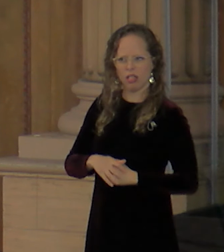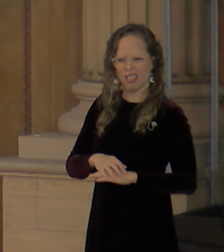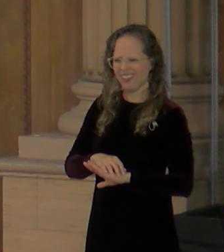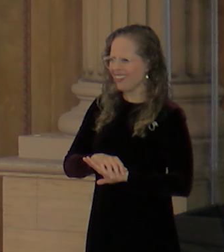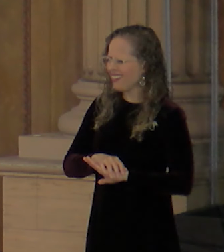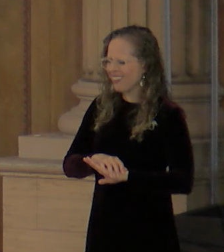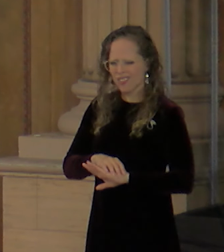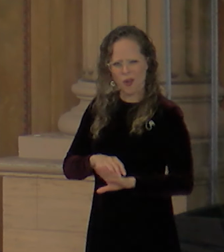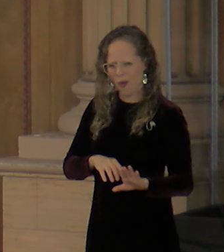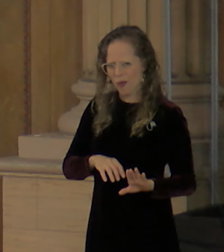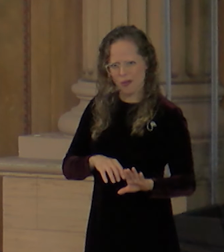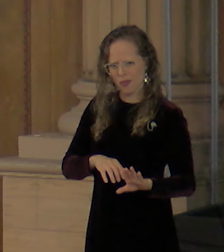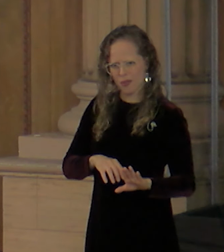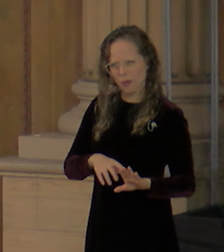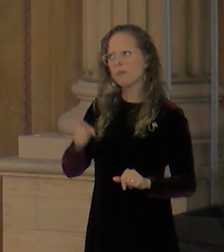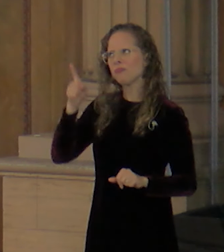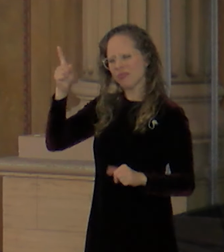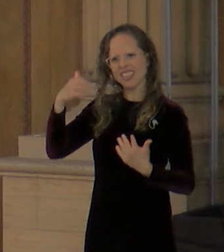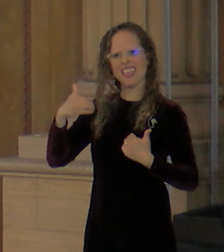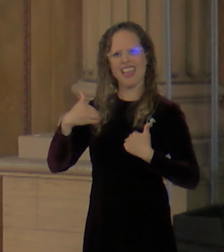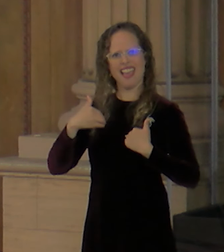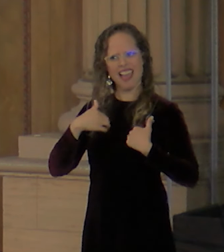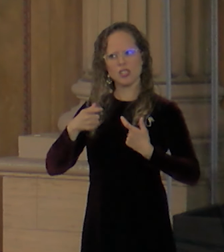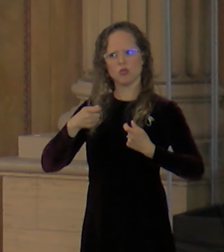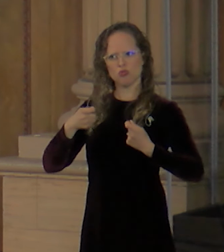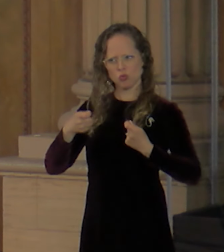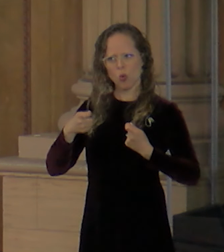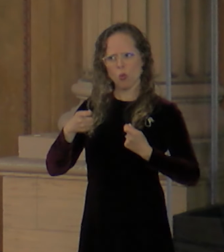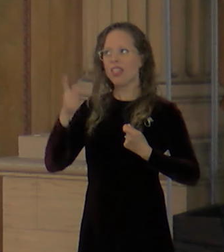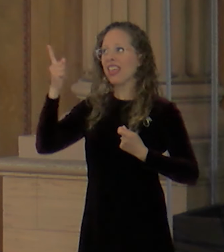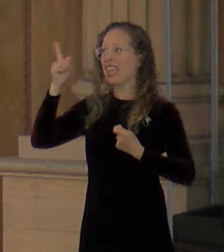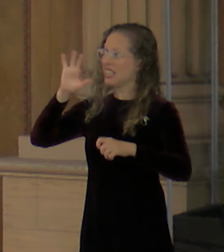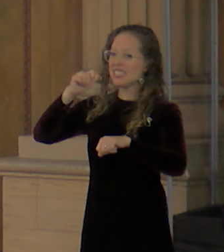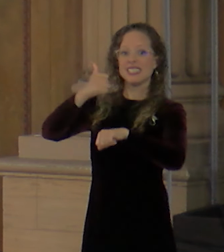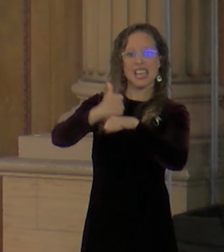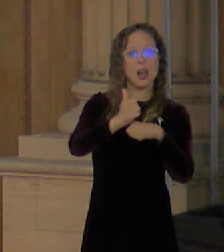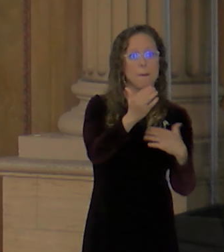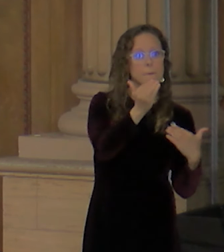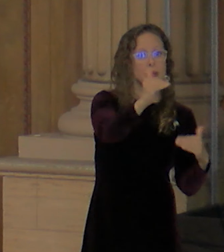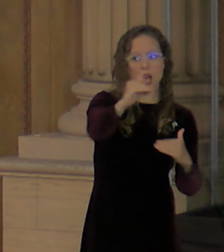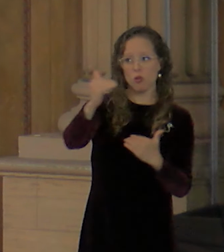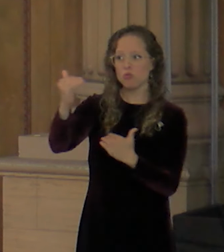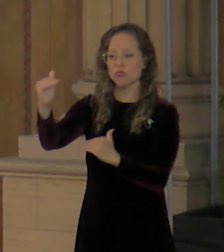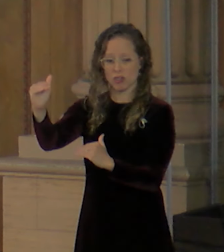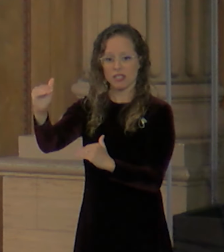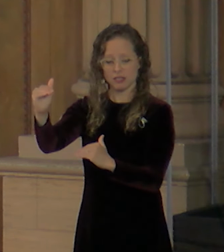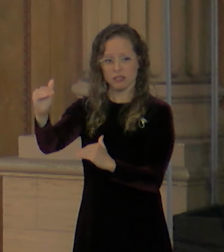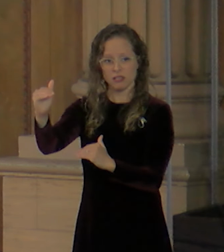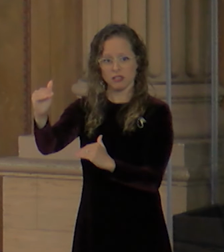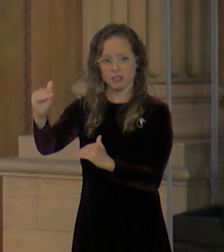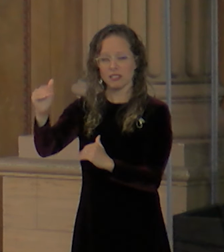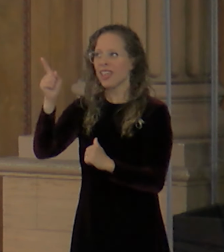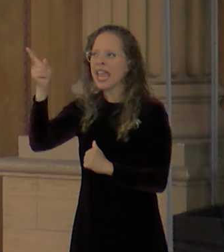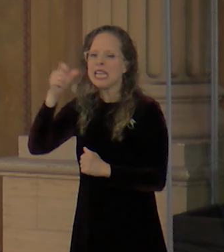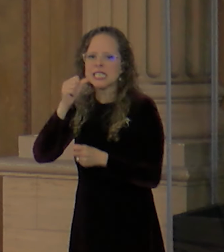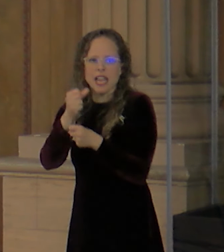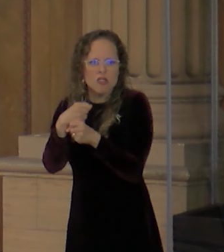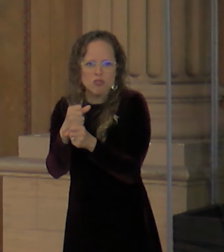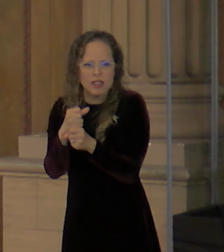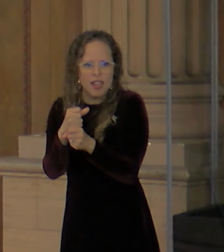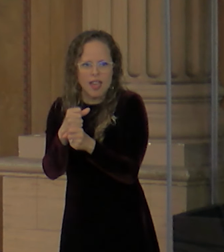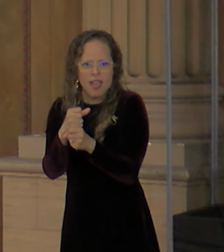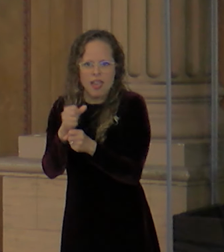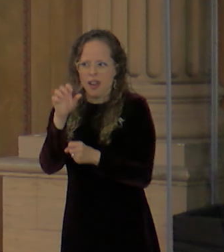He has it under his control. He has set boundaries for it and limited it. But he didn't make evil, and evil,